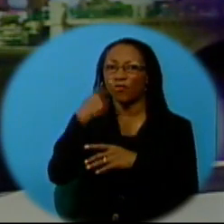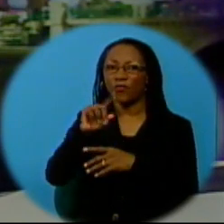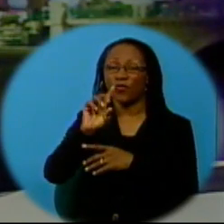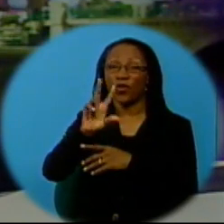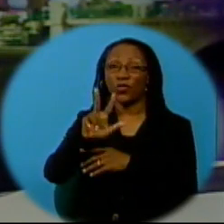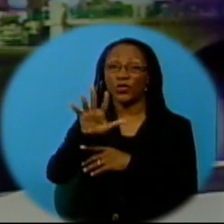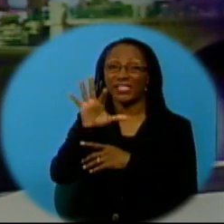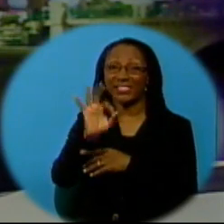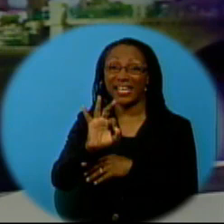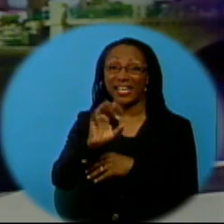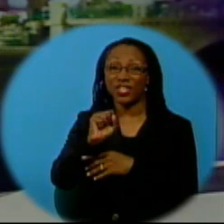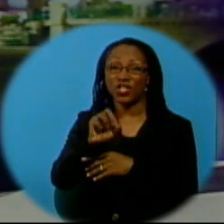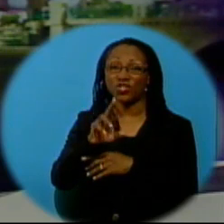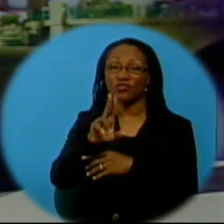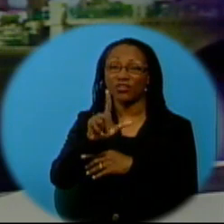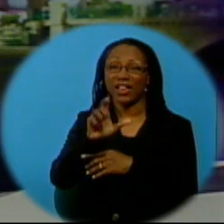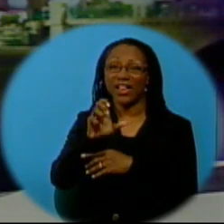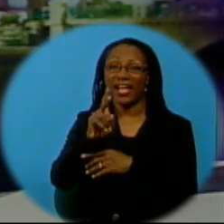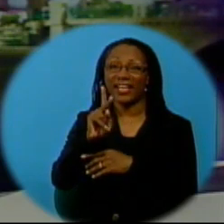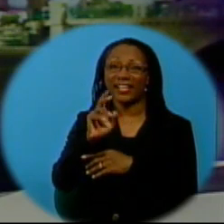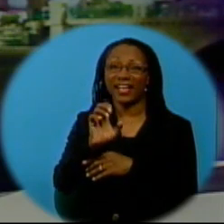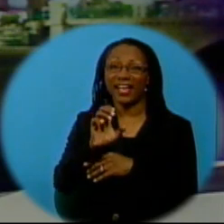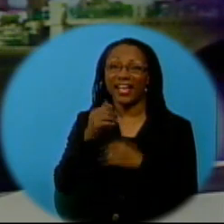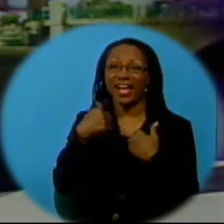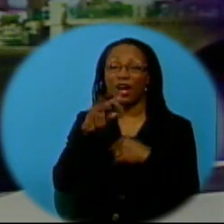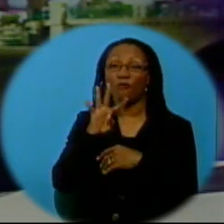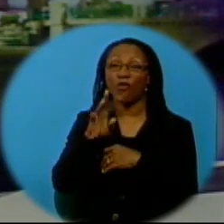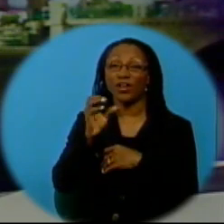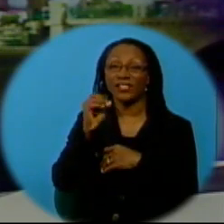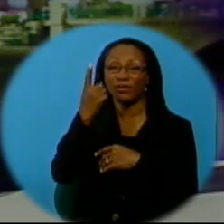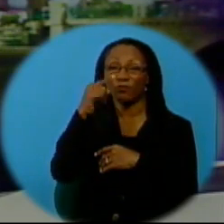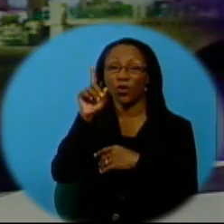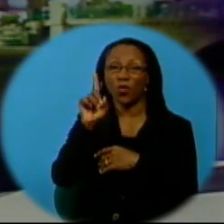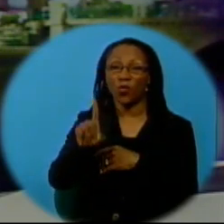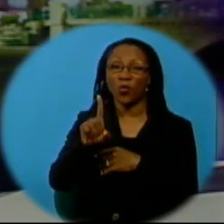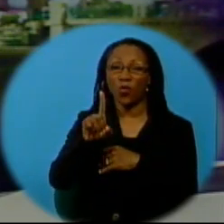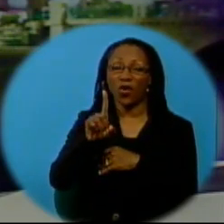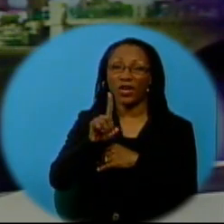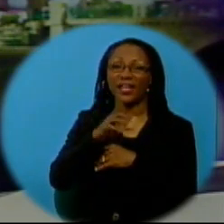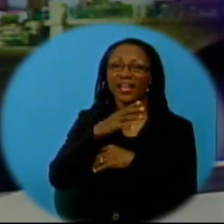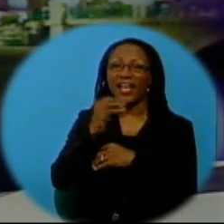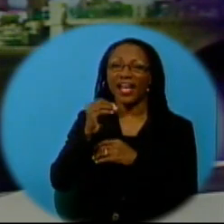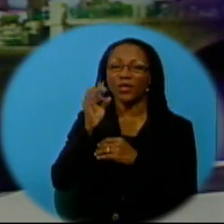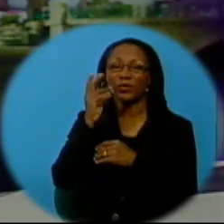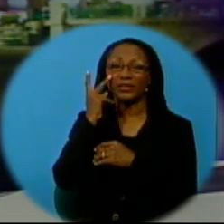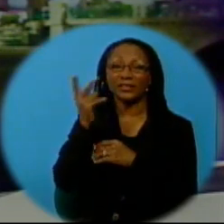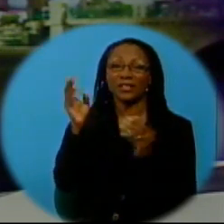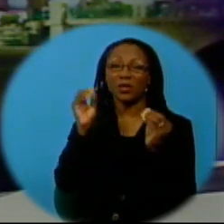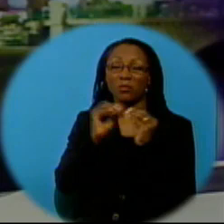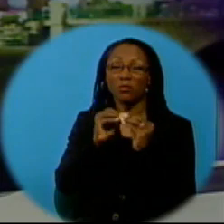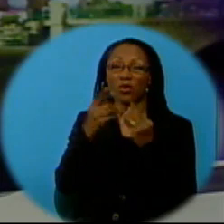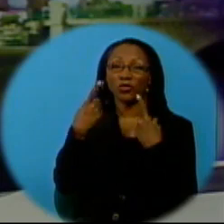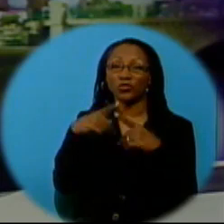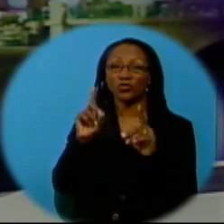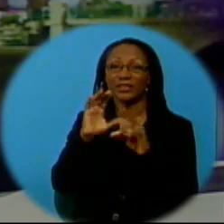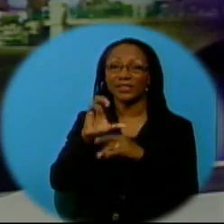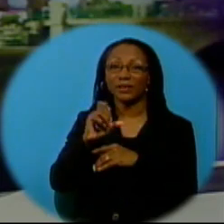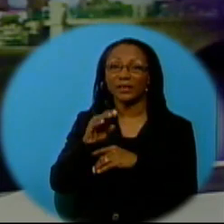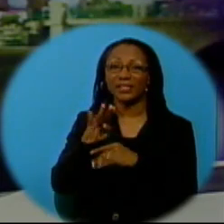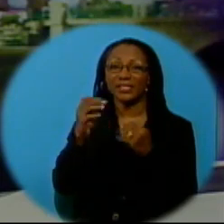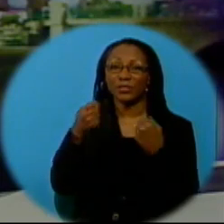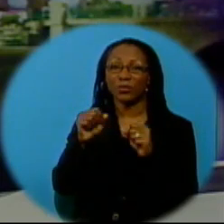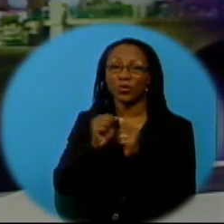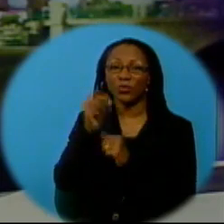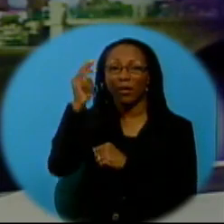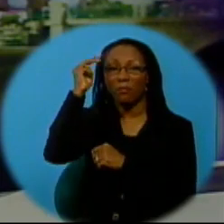overs. Sri Lanka then raised a 44-1 in 5. Highlights later tonight in about an hour's time during CBC Sports with Mark Seal.